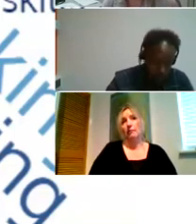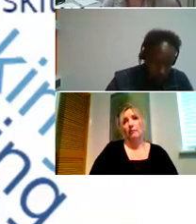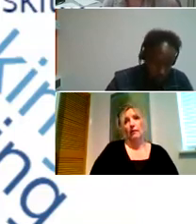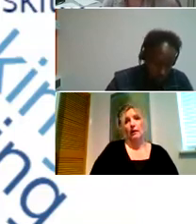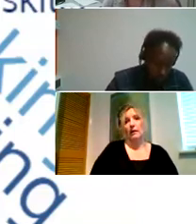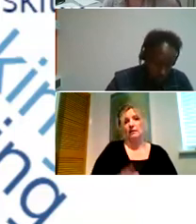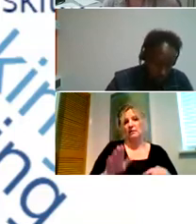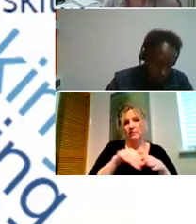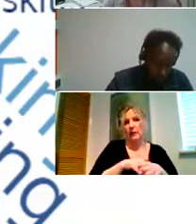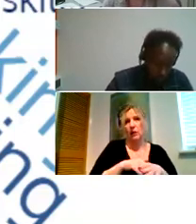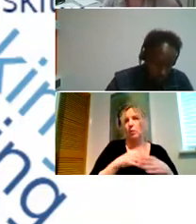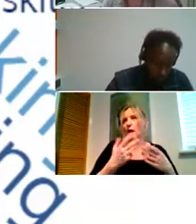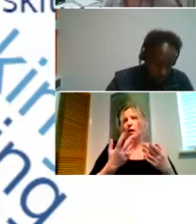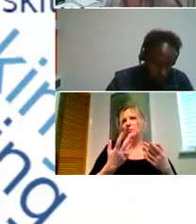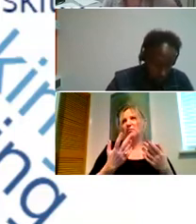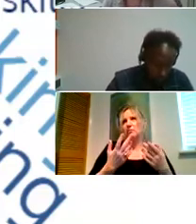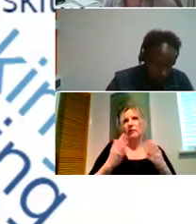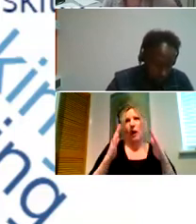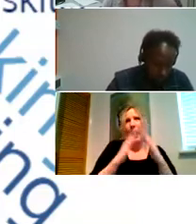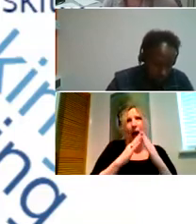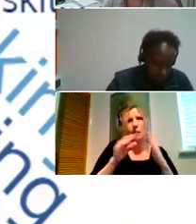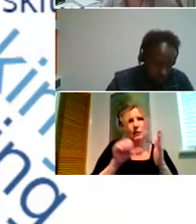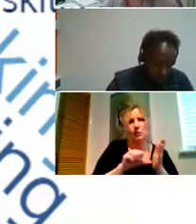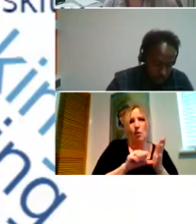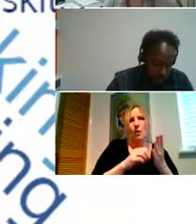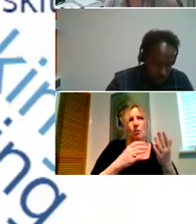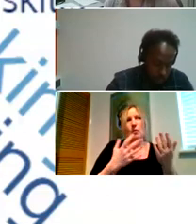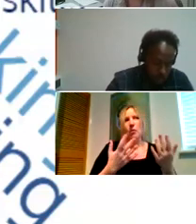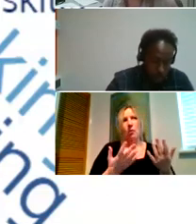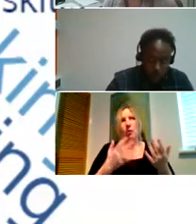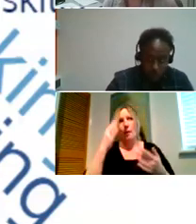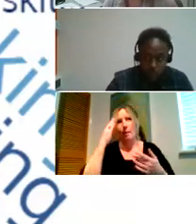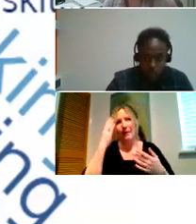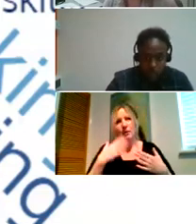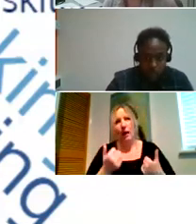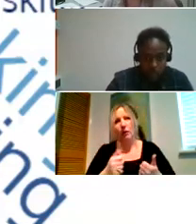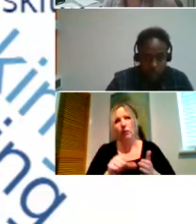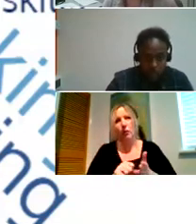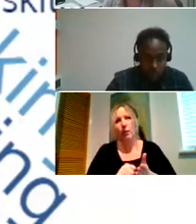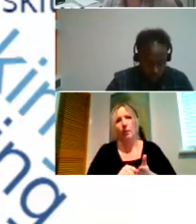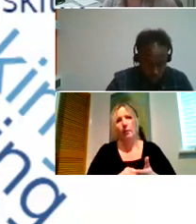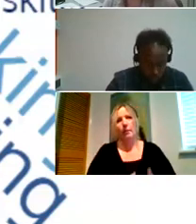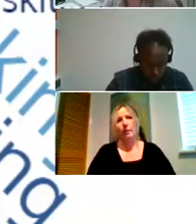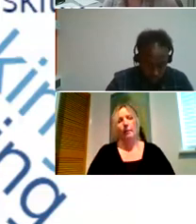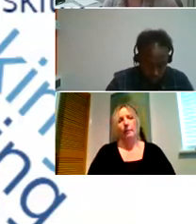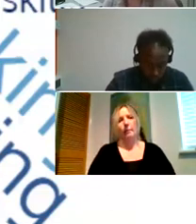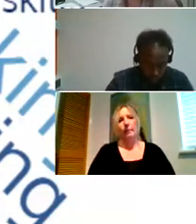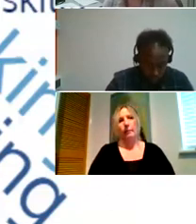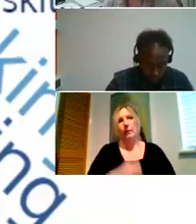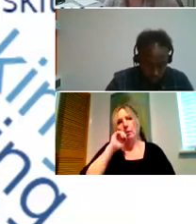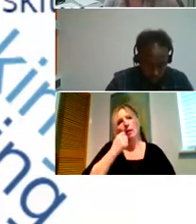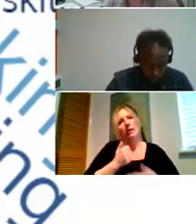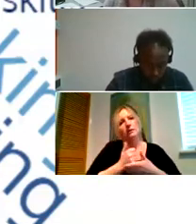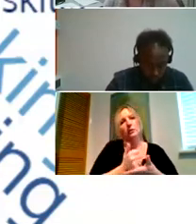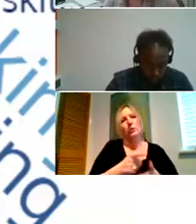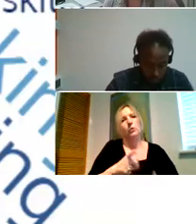it's housing that you're worried about. We have help within the college, and the tutor